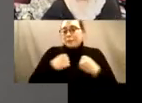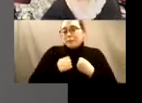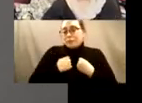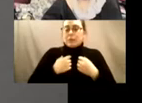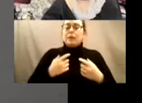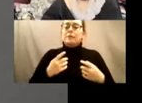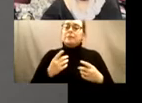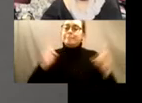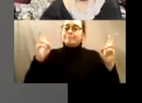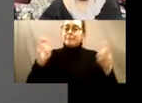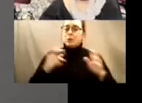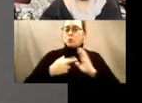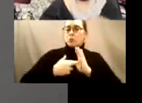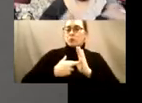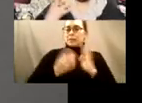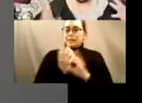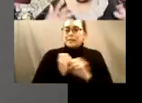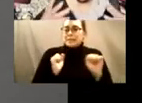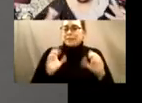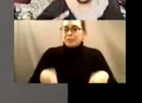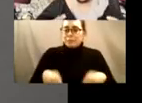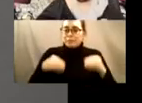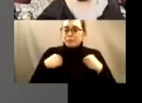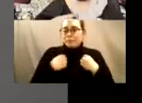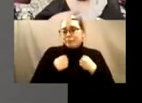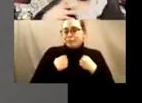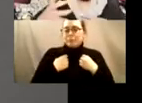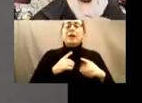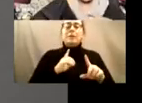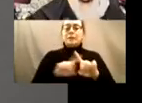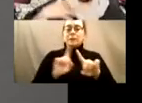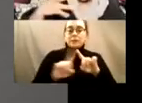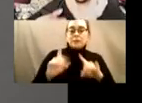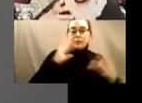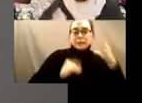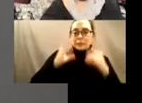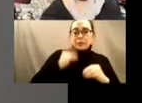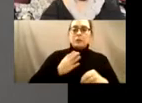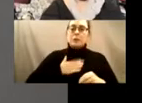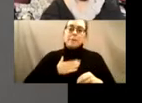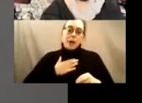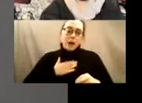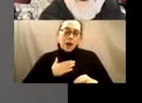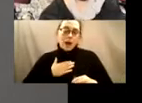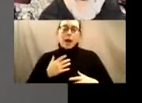safety. But with all of those experiences, with different experiences of microaggressions, with